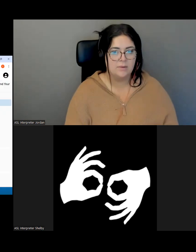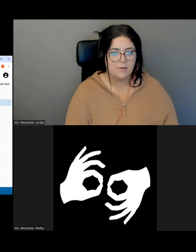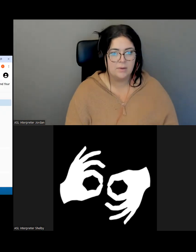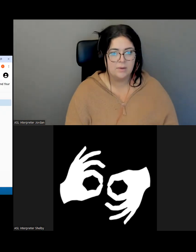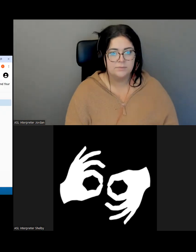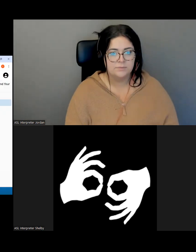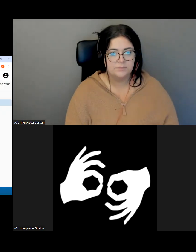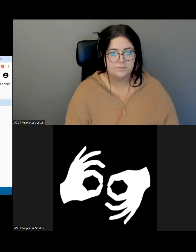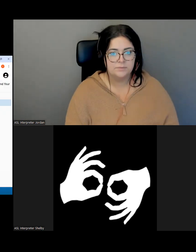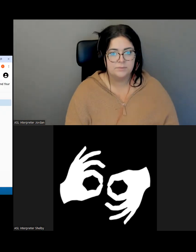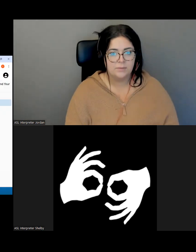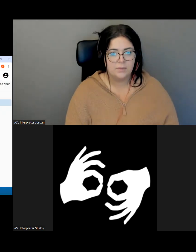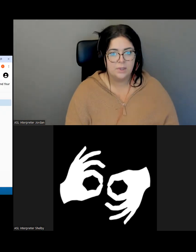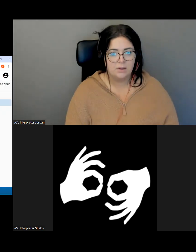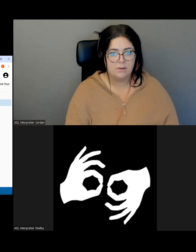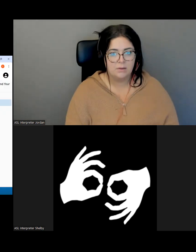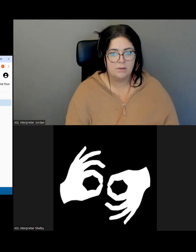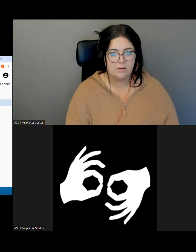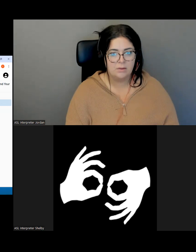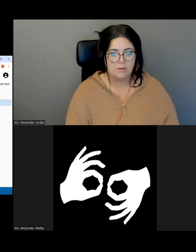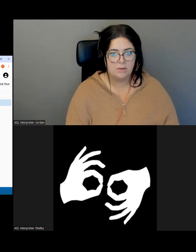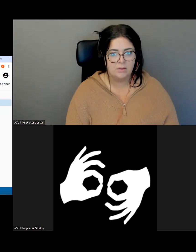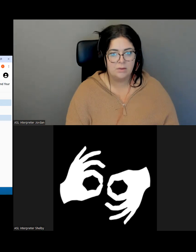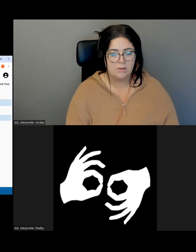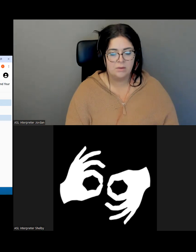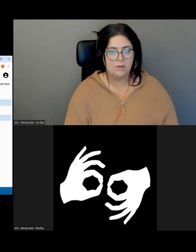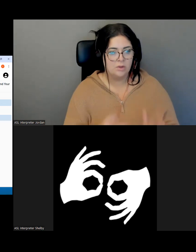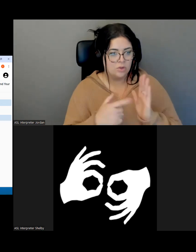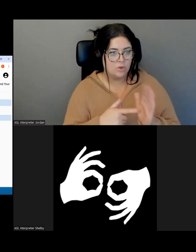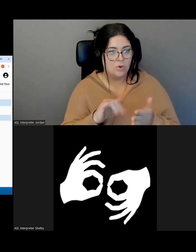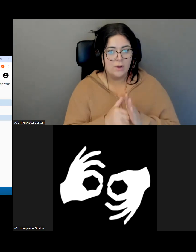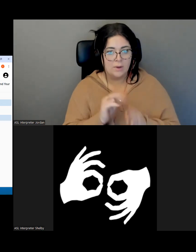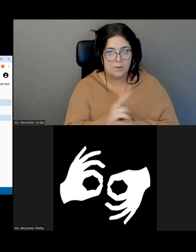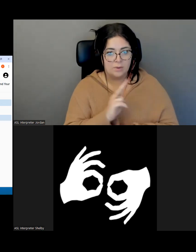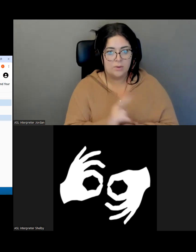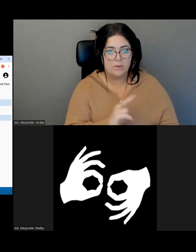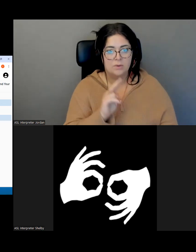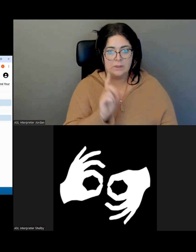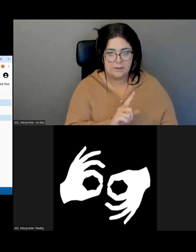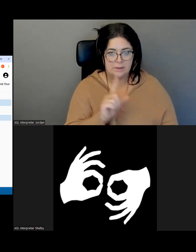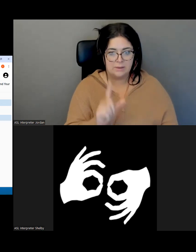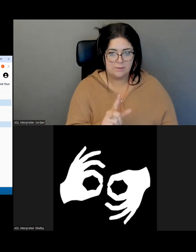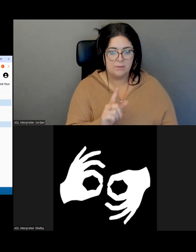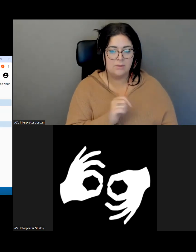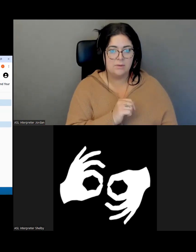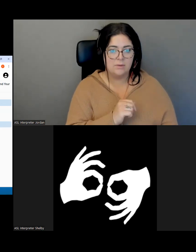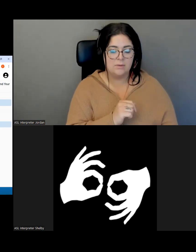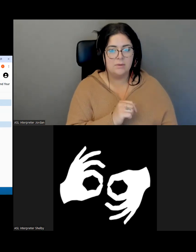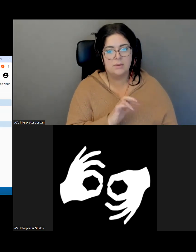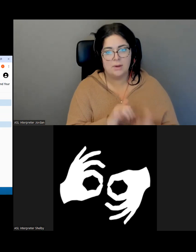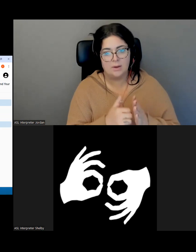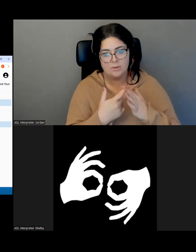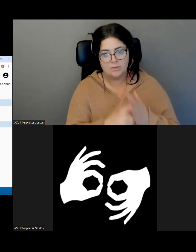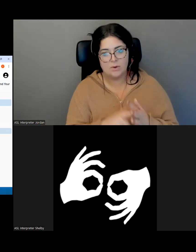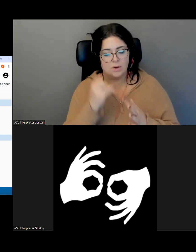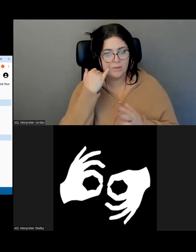It's going to take me to the video and then how to use the video, getting started. If I wanted to download